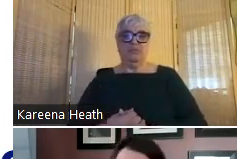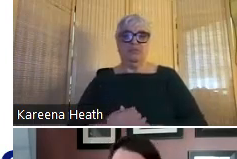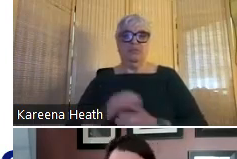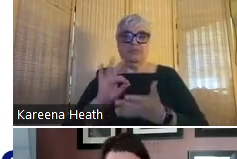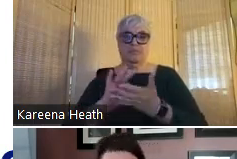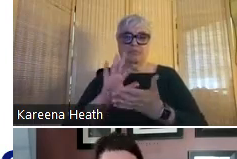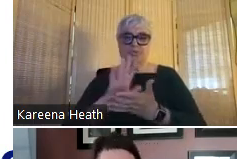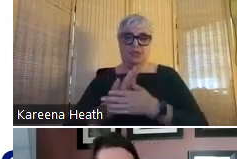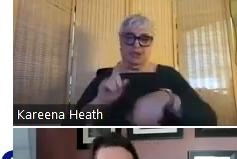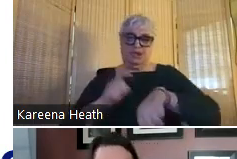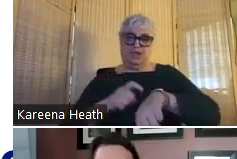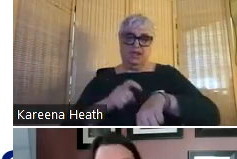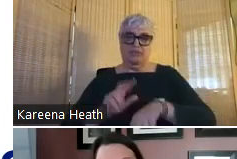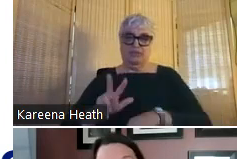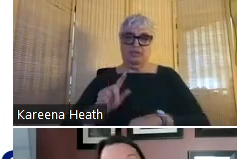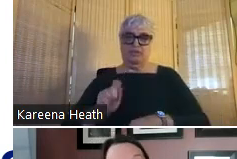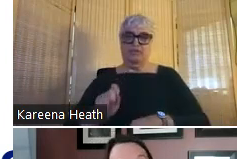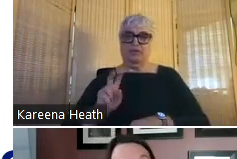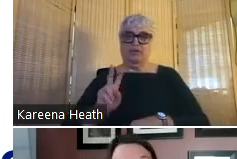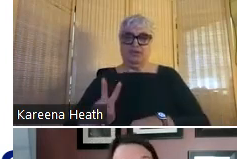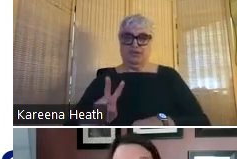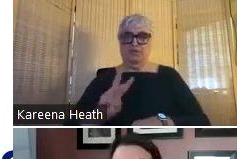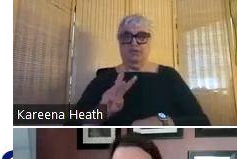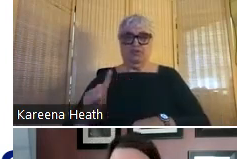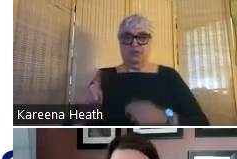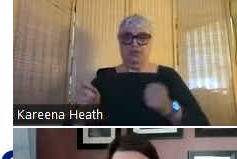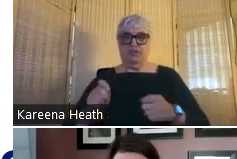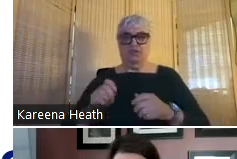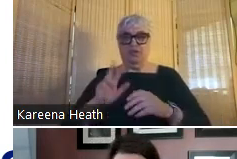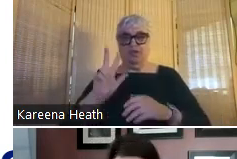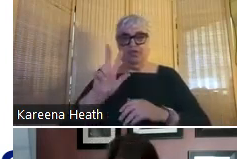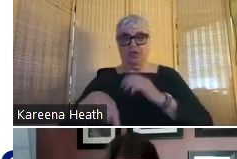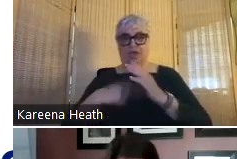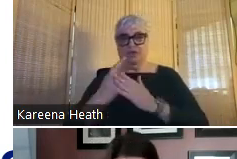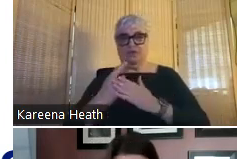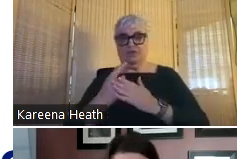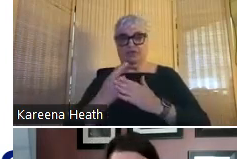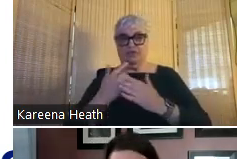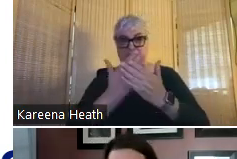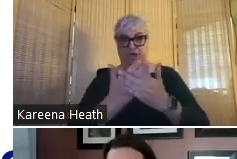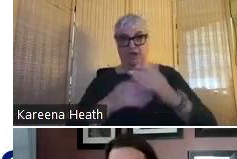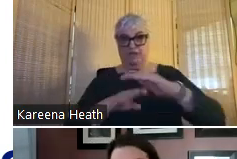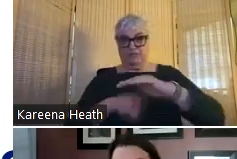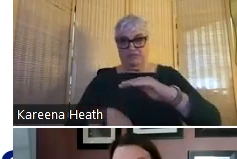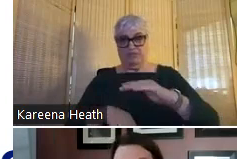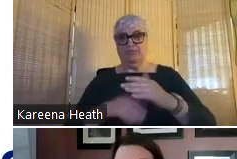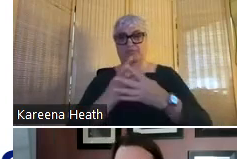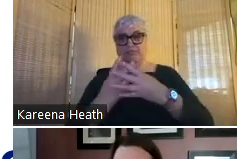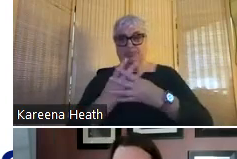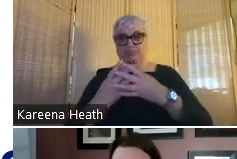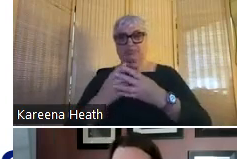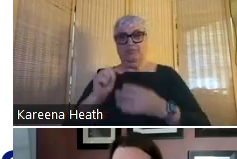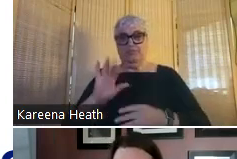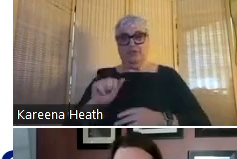Documentation and timeliness for 3.2 withdrawal management. Within 3 hours of arrival, screening and triage, withdrawal